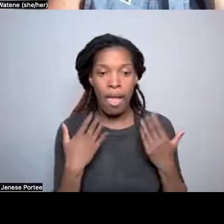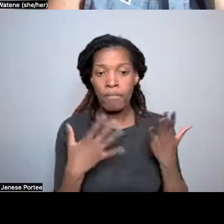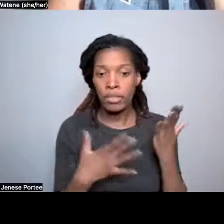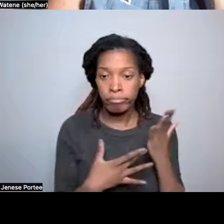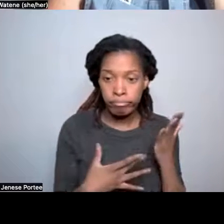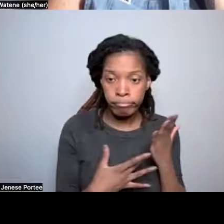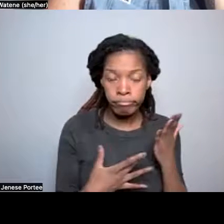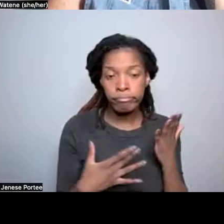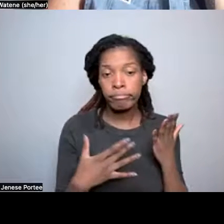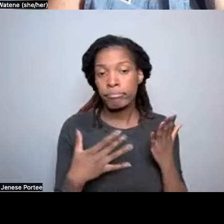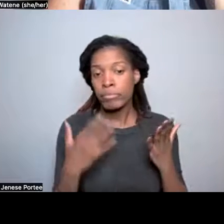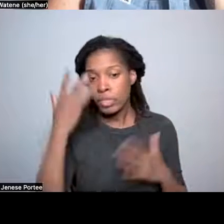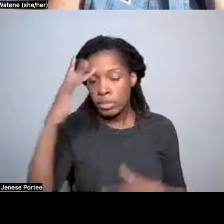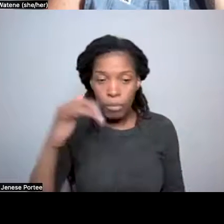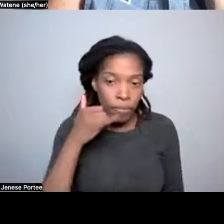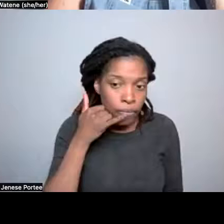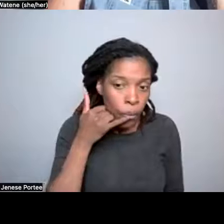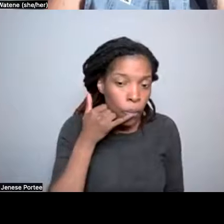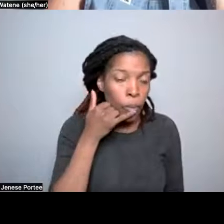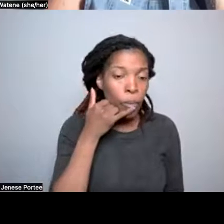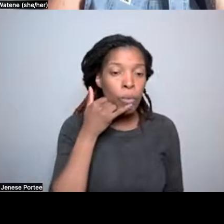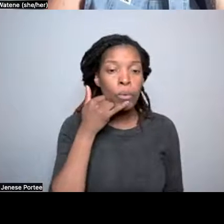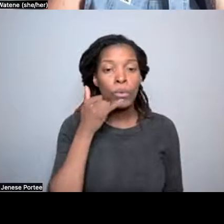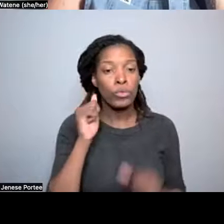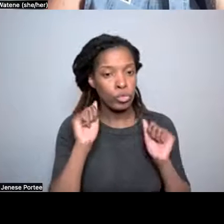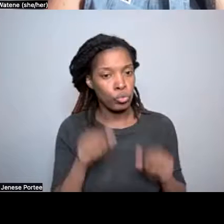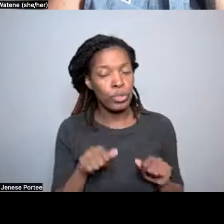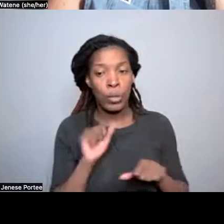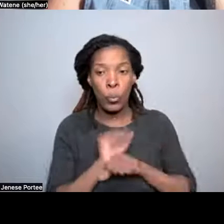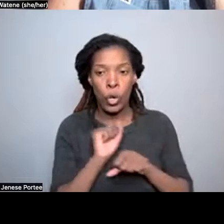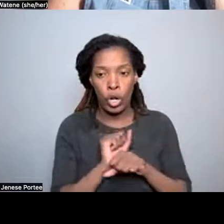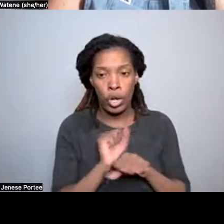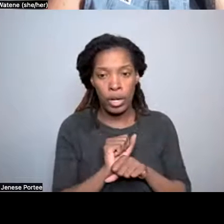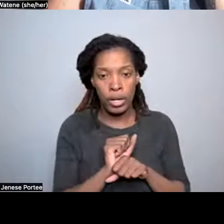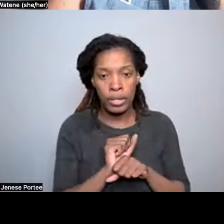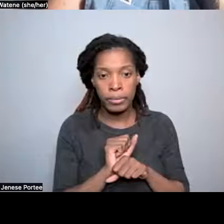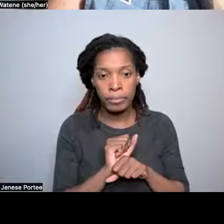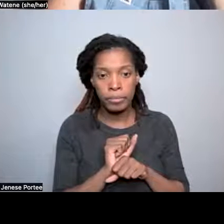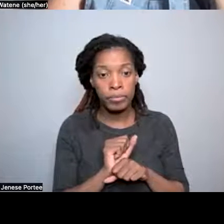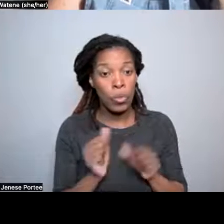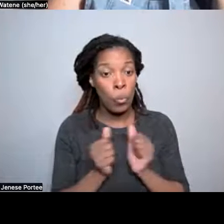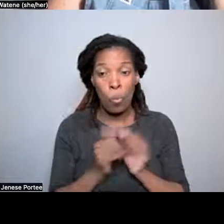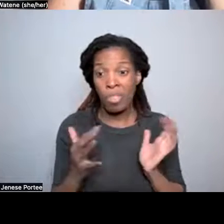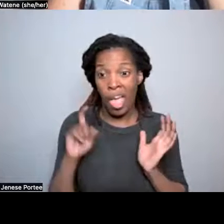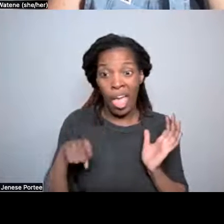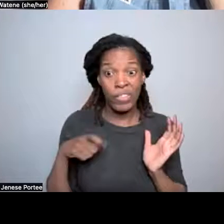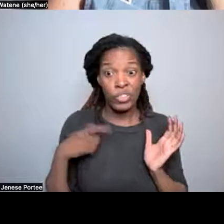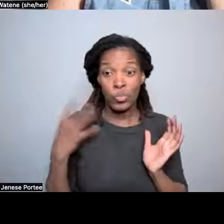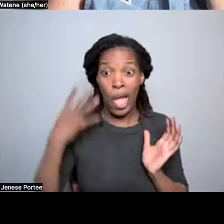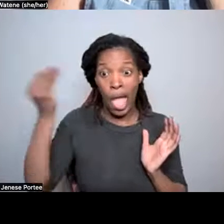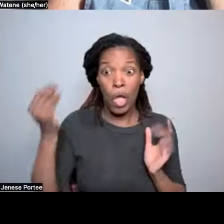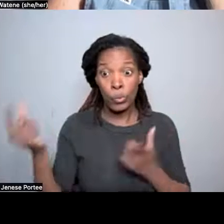the smartphone, you can work without having to move